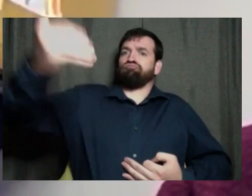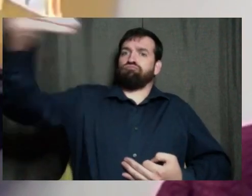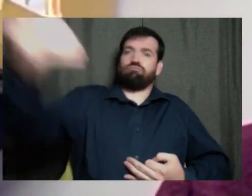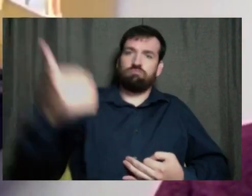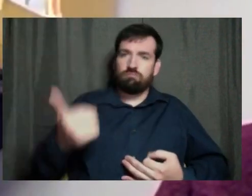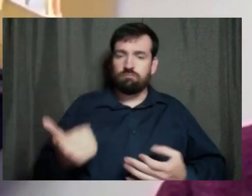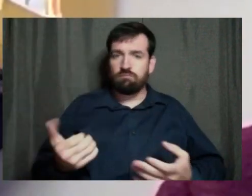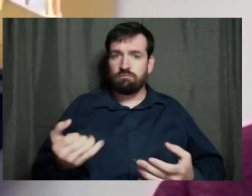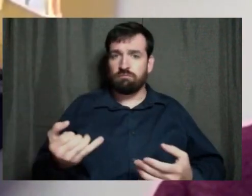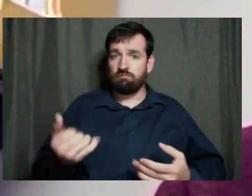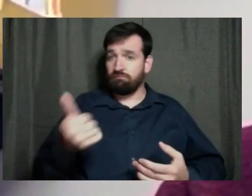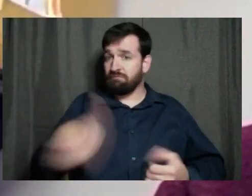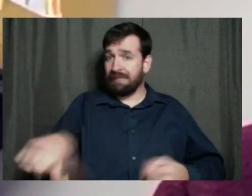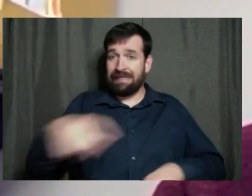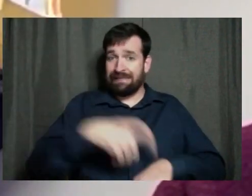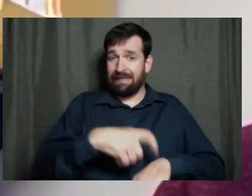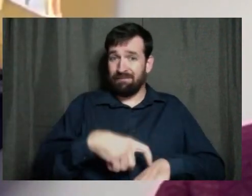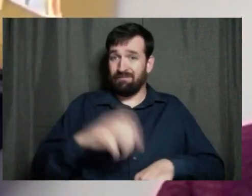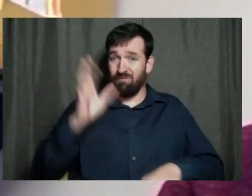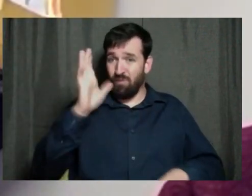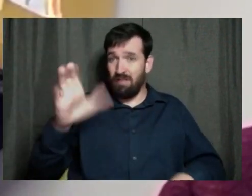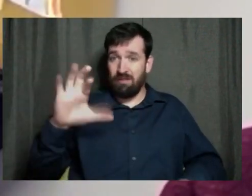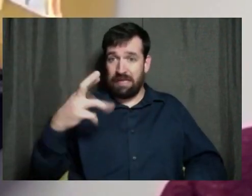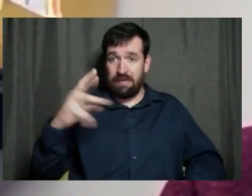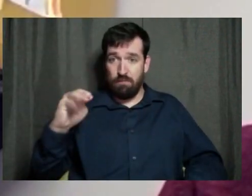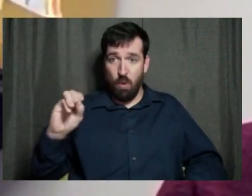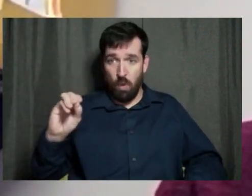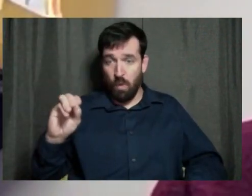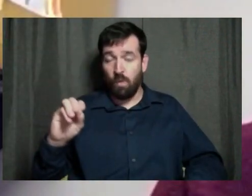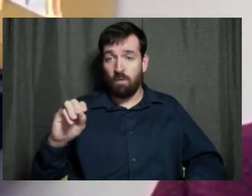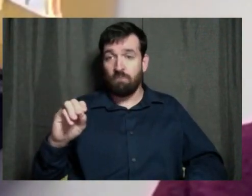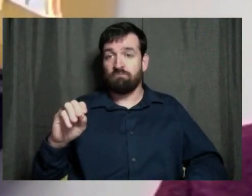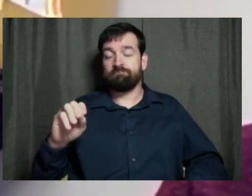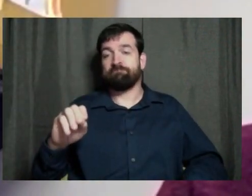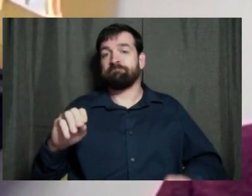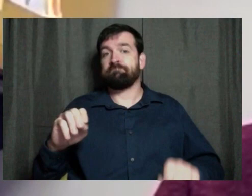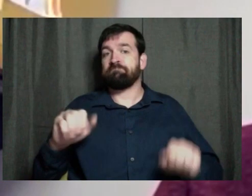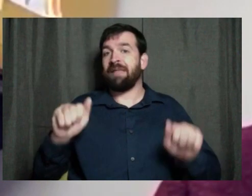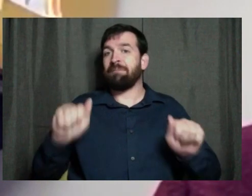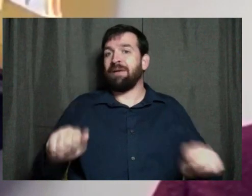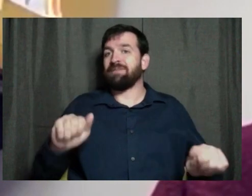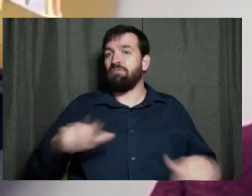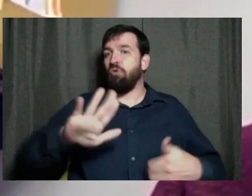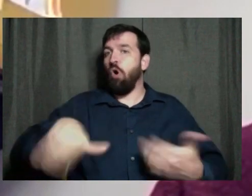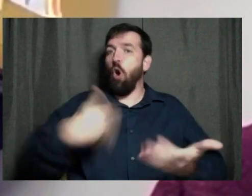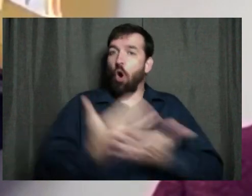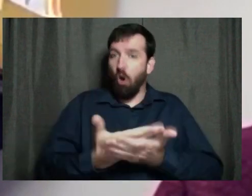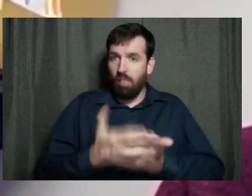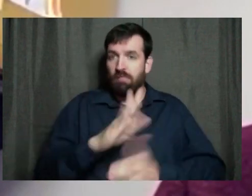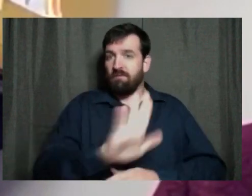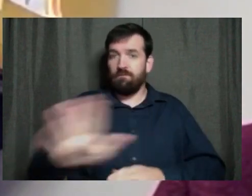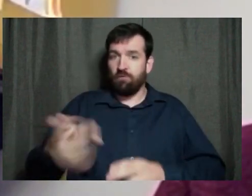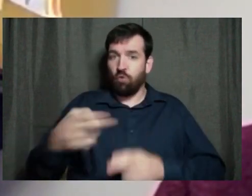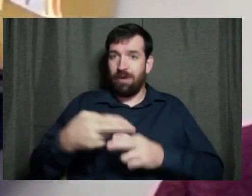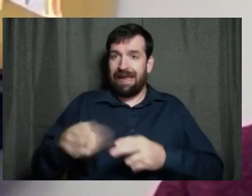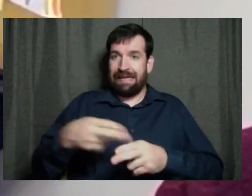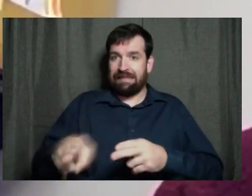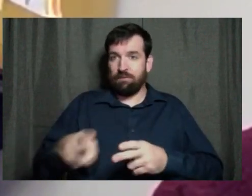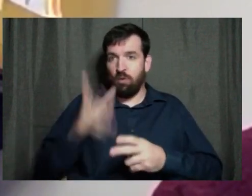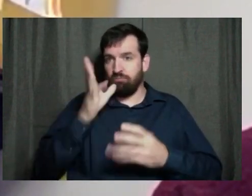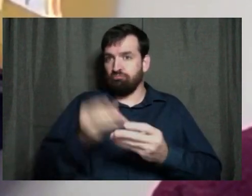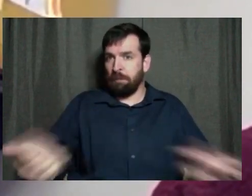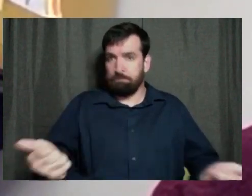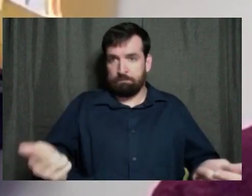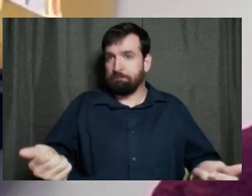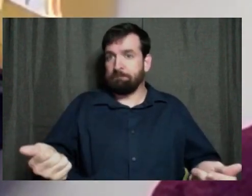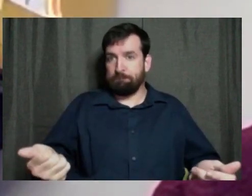you're going to be getting chemotherapy, there is a chance that all of your eggs can be gone afterwards. So